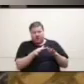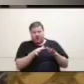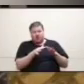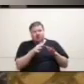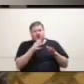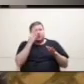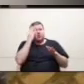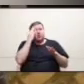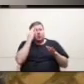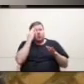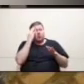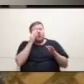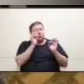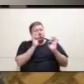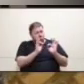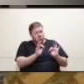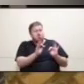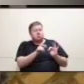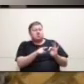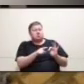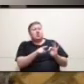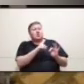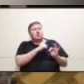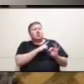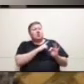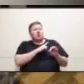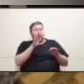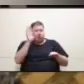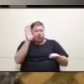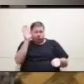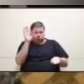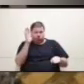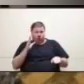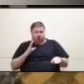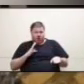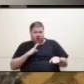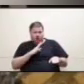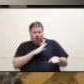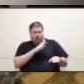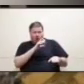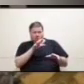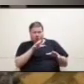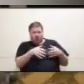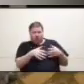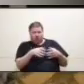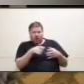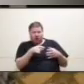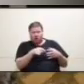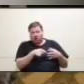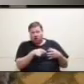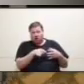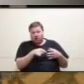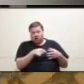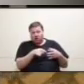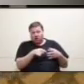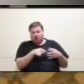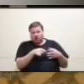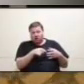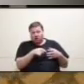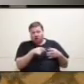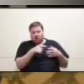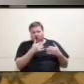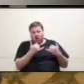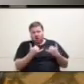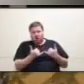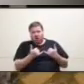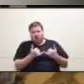you are legitimate because you were inaugurated as a council. Now, if you have